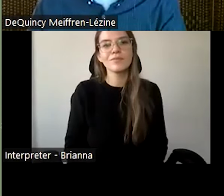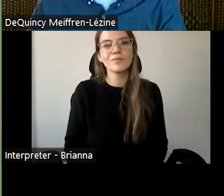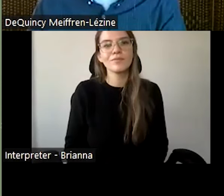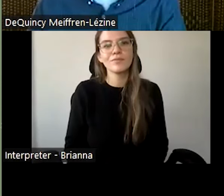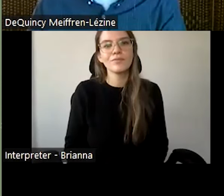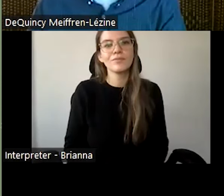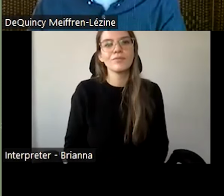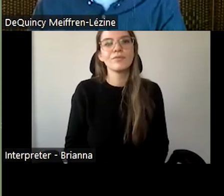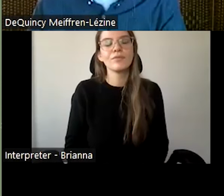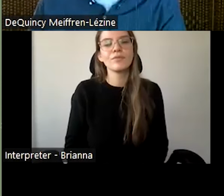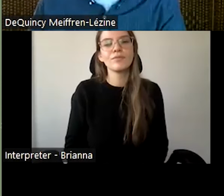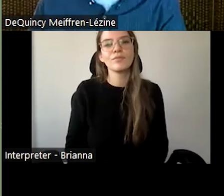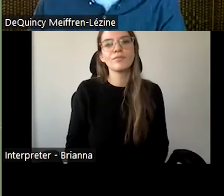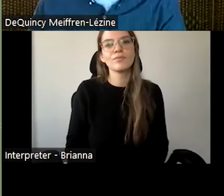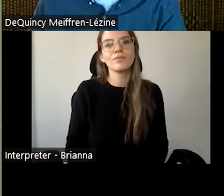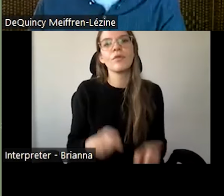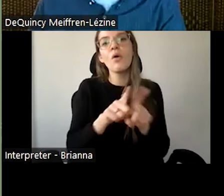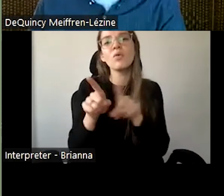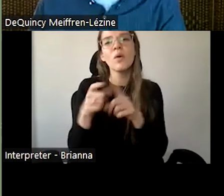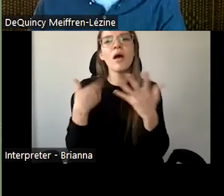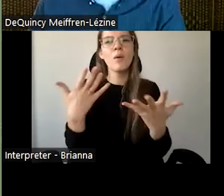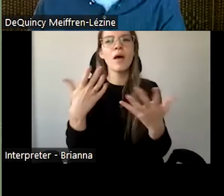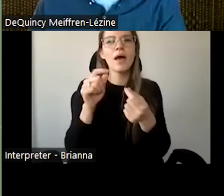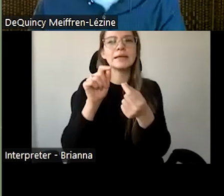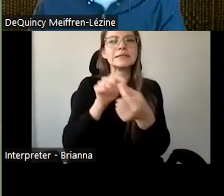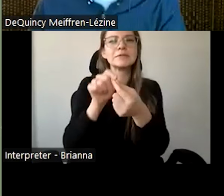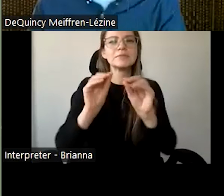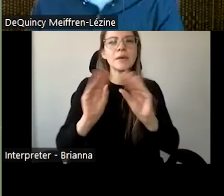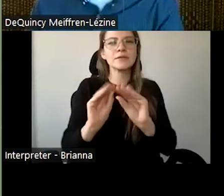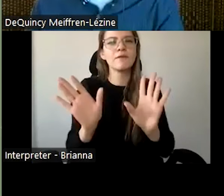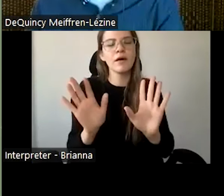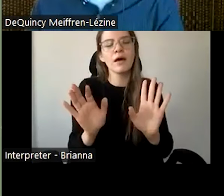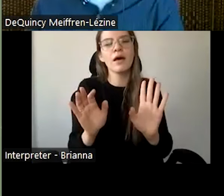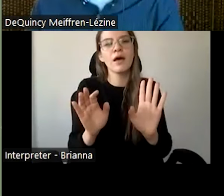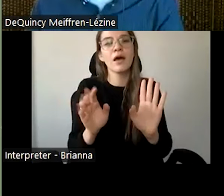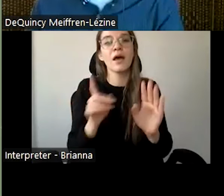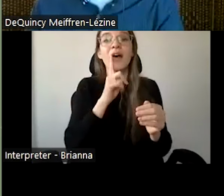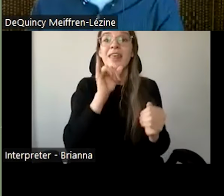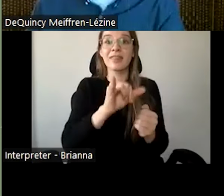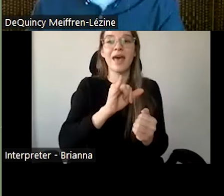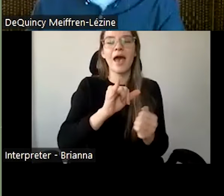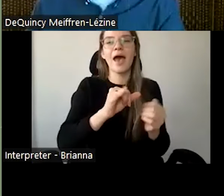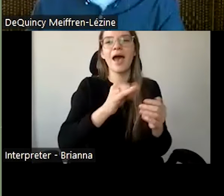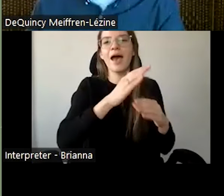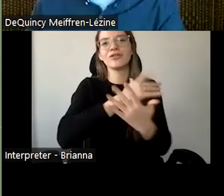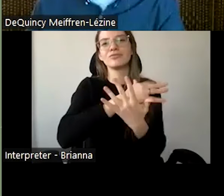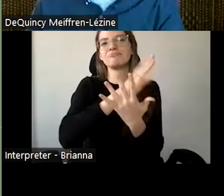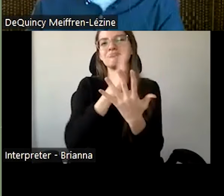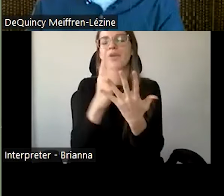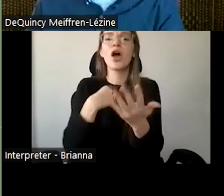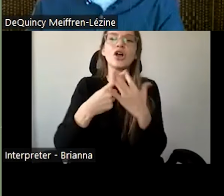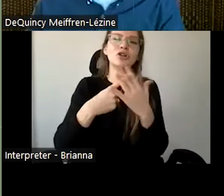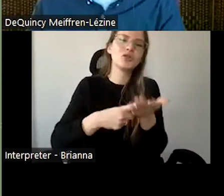I do also want to kind of specify at the very end of that trajectory, right? So we talked some about the beginning